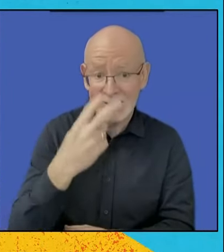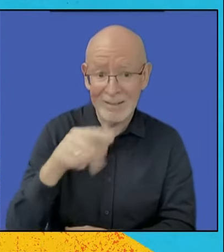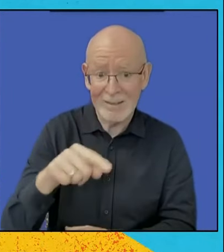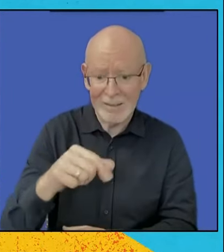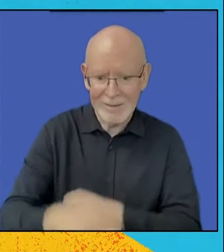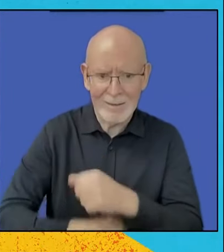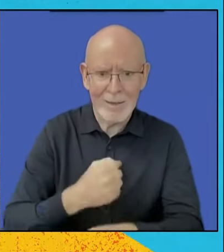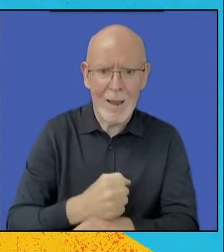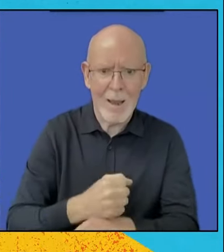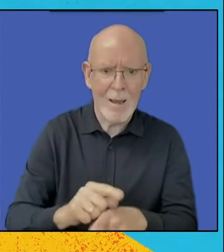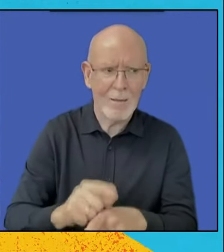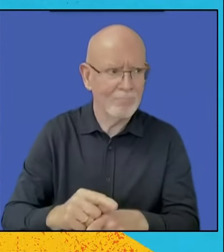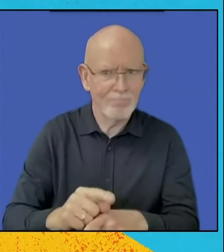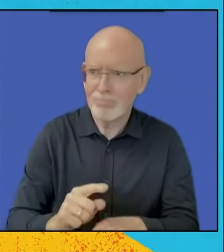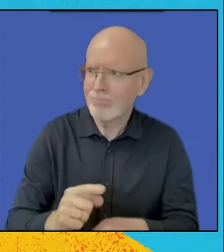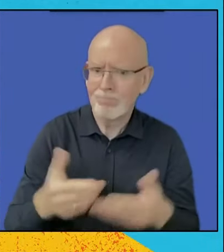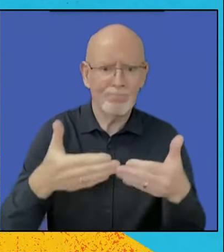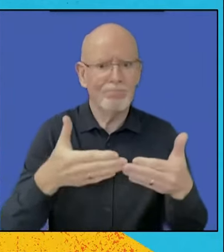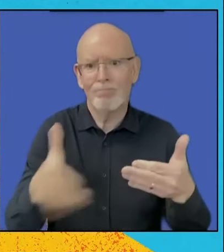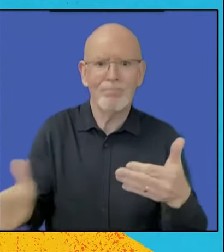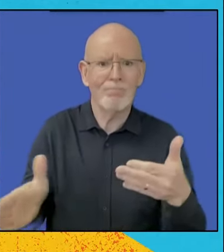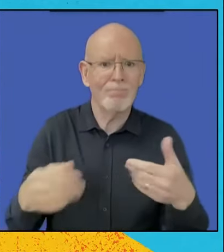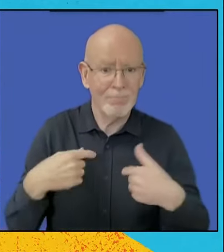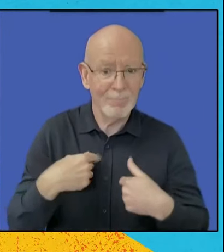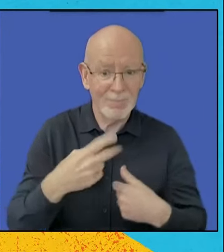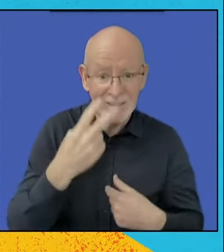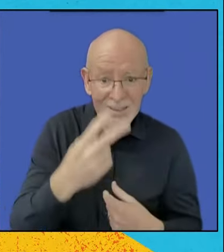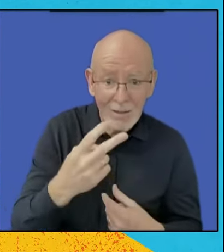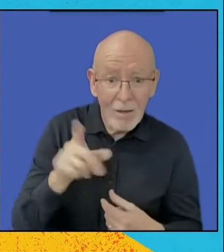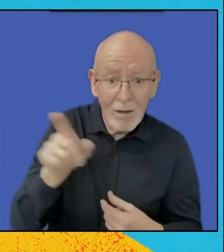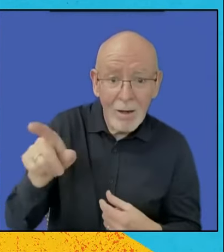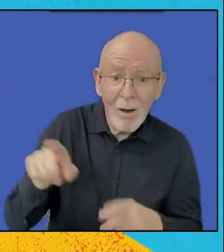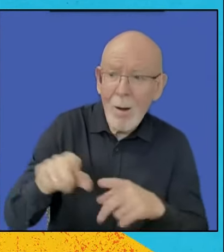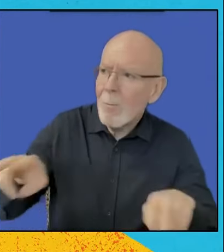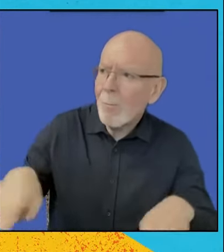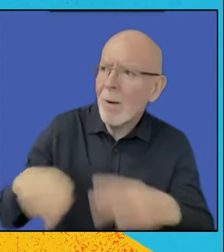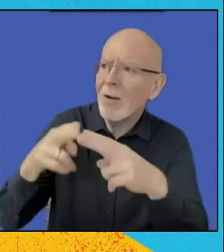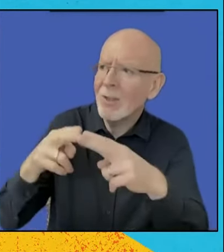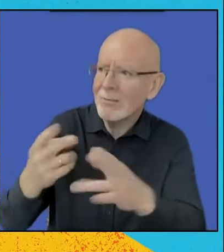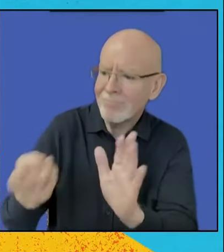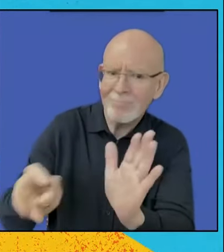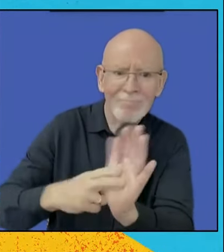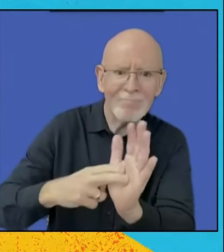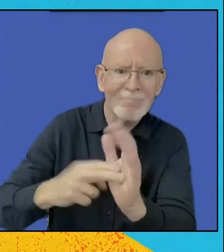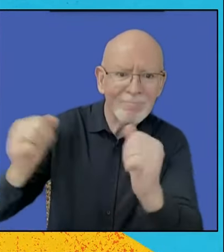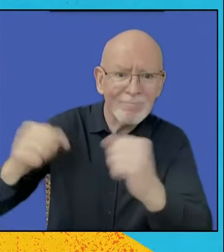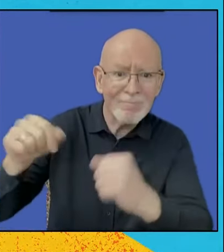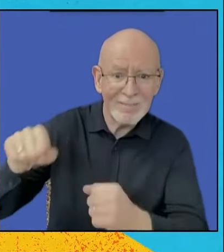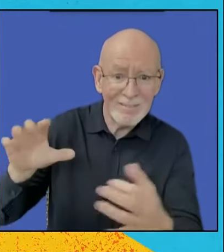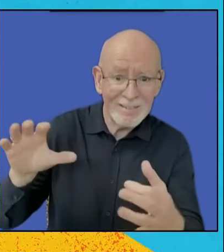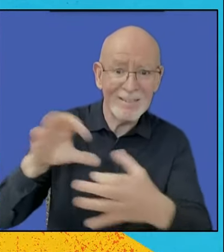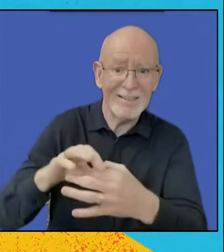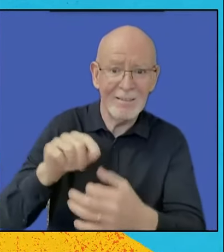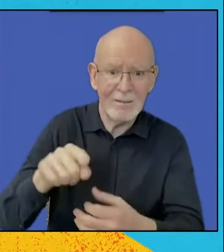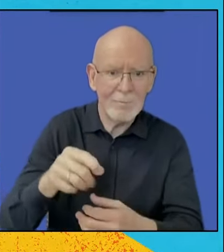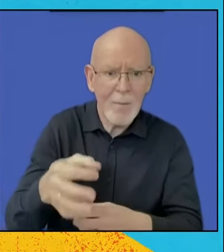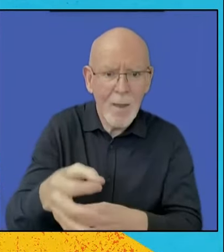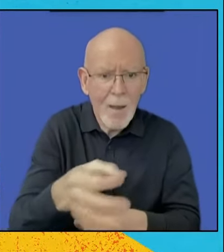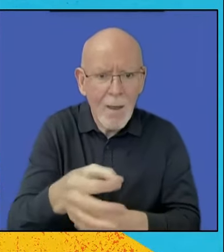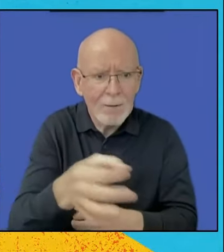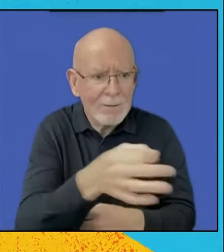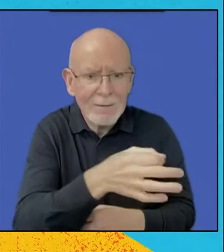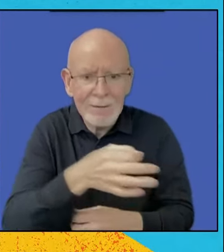despite this clear guide on what needs to be done, we are still lagging behind on achieving many of these goals. And guess who is